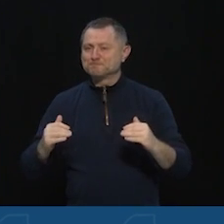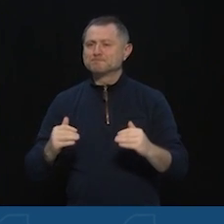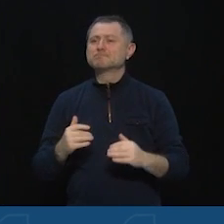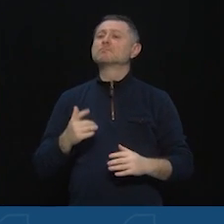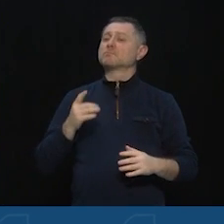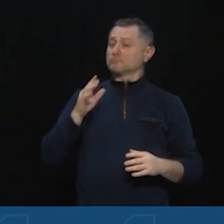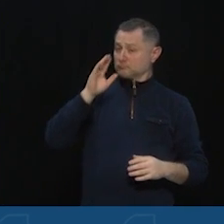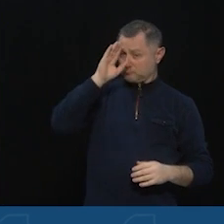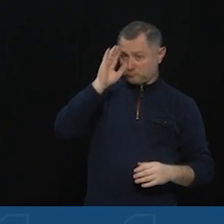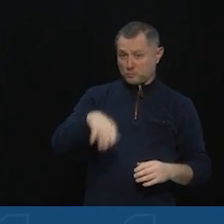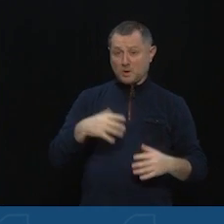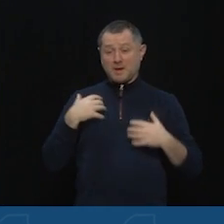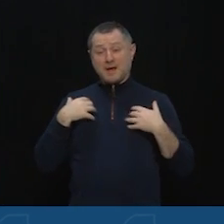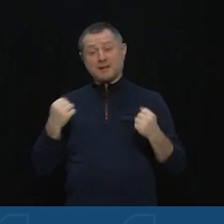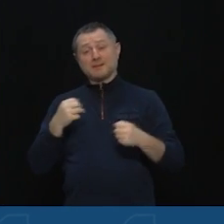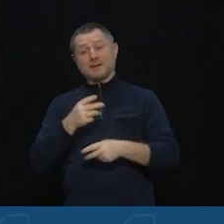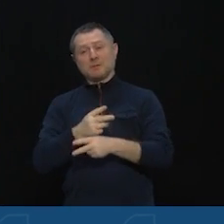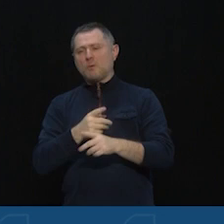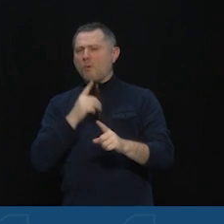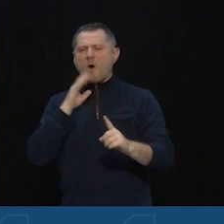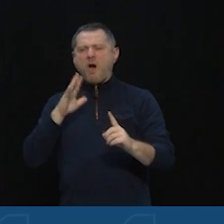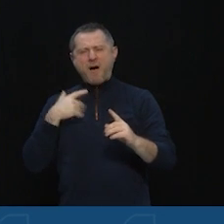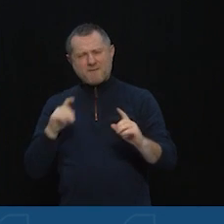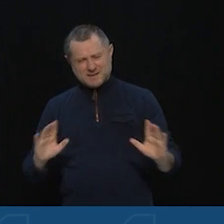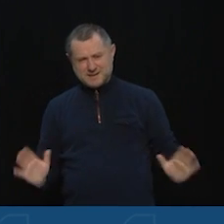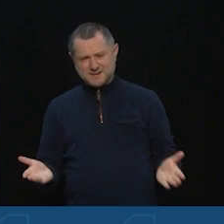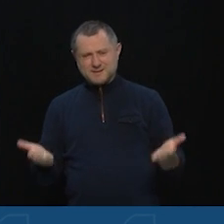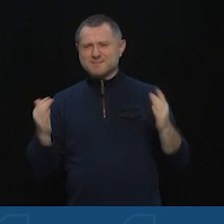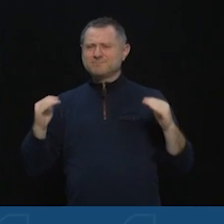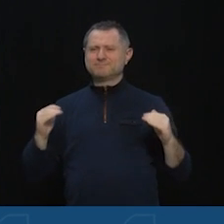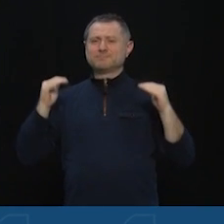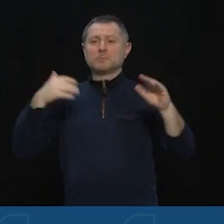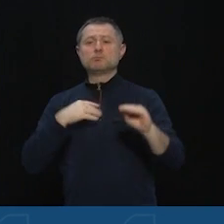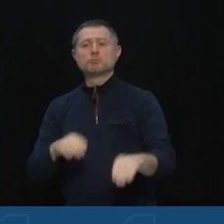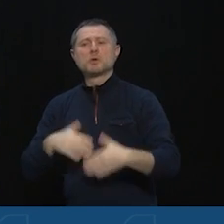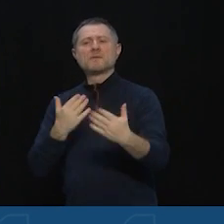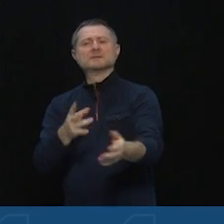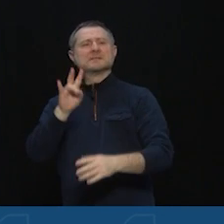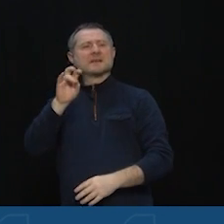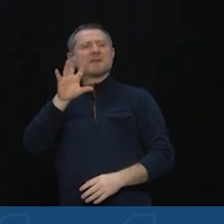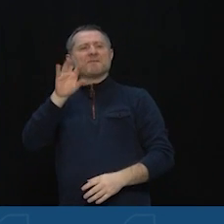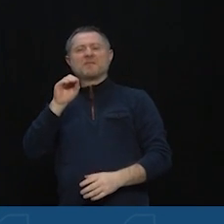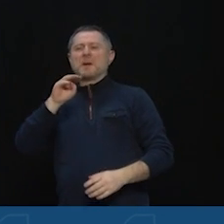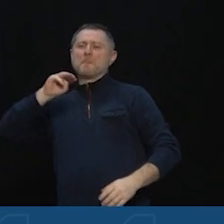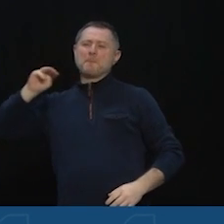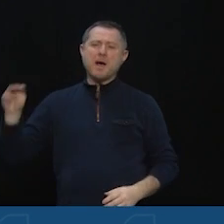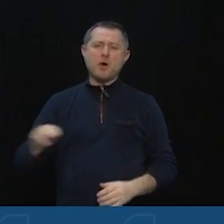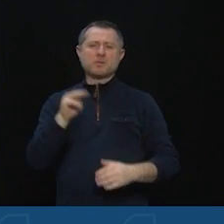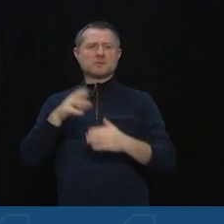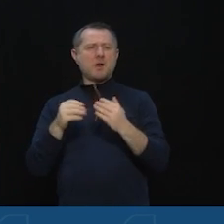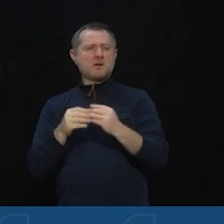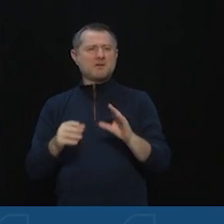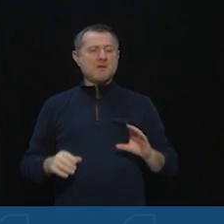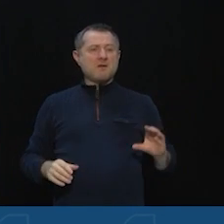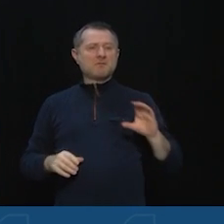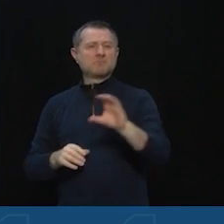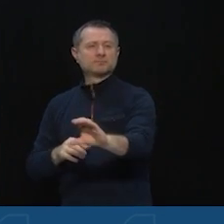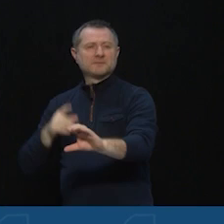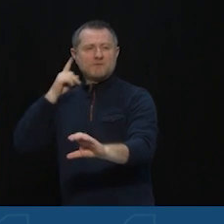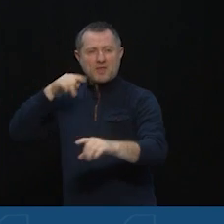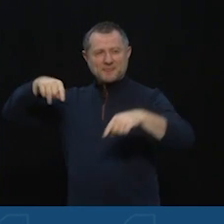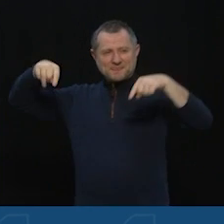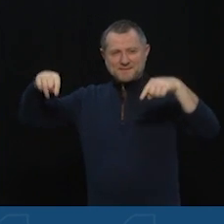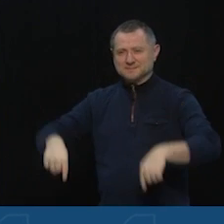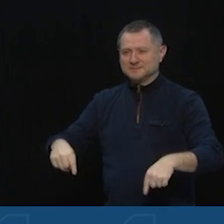And so my budget actually proposes $750 million to rebuild this center, as well as $1.6 billion for upgrades